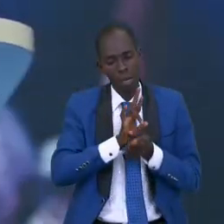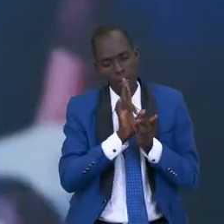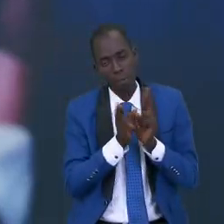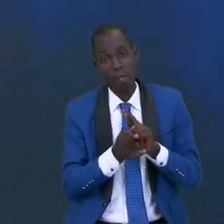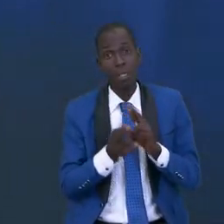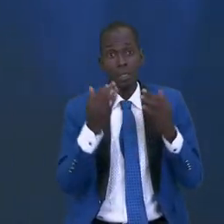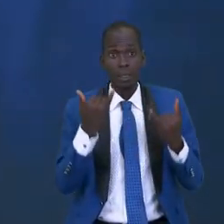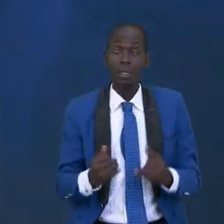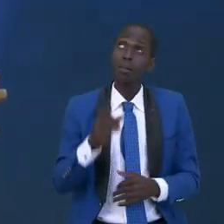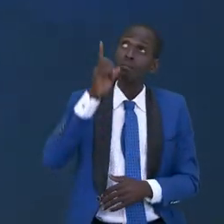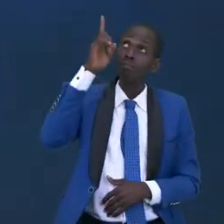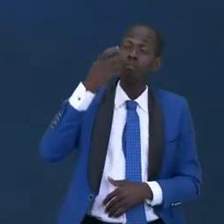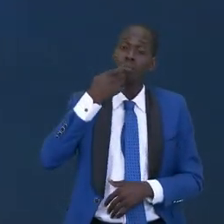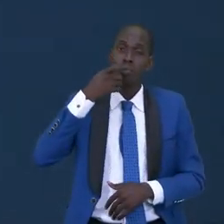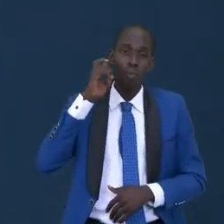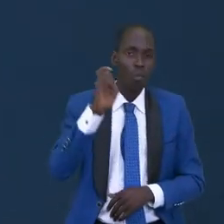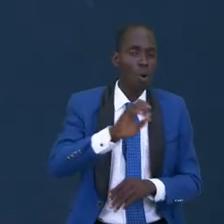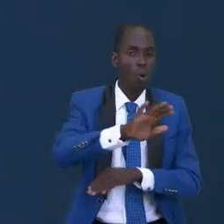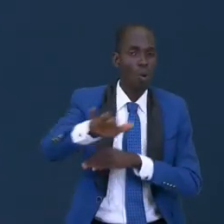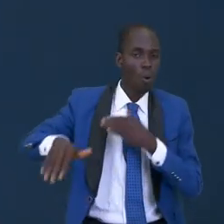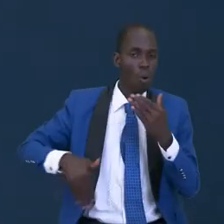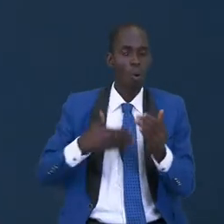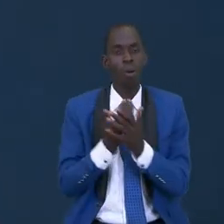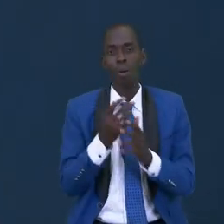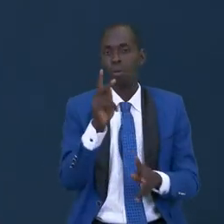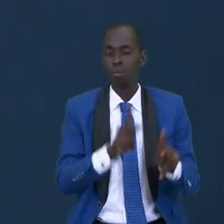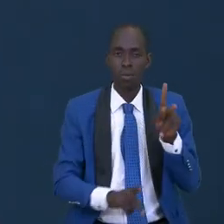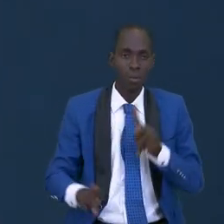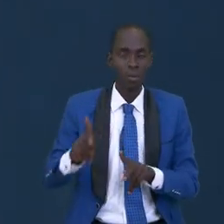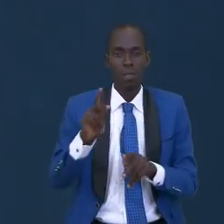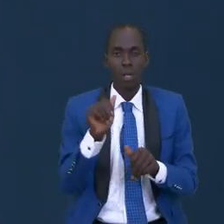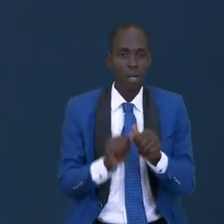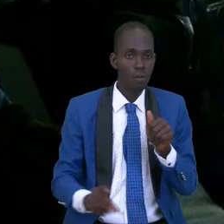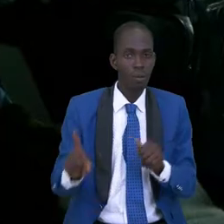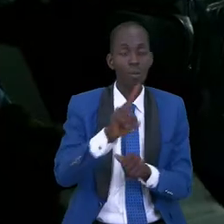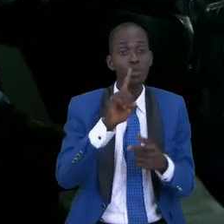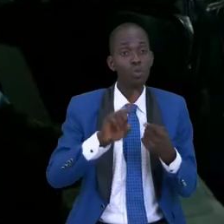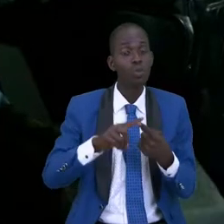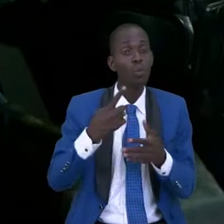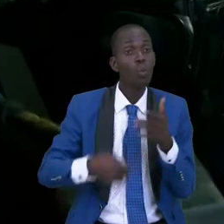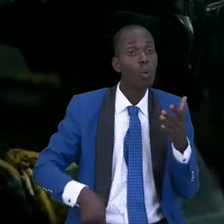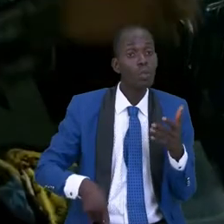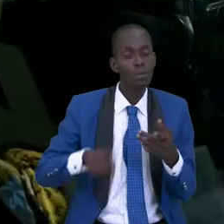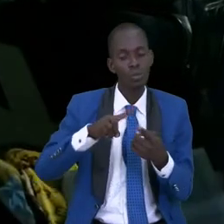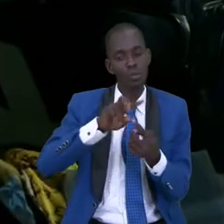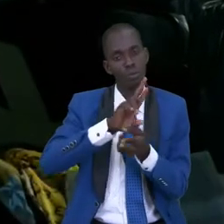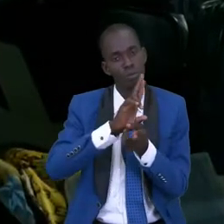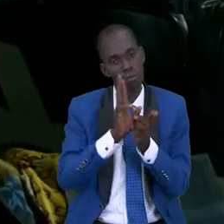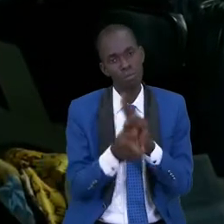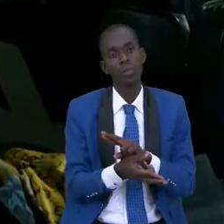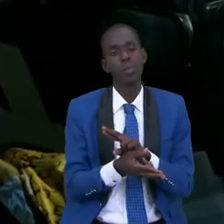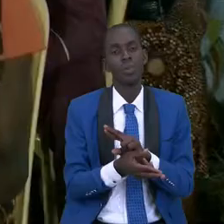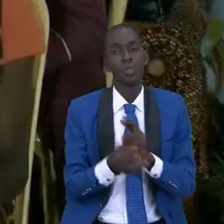commands all men everywhere to do what? I said to